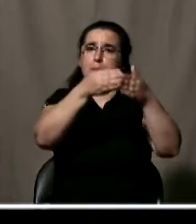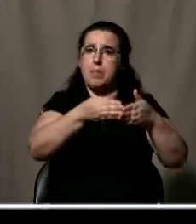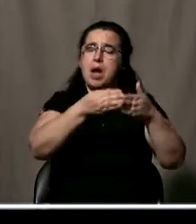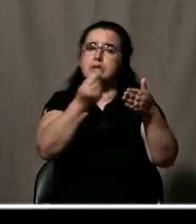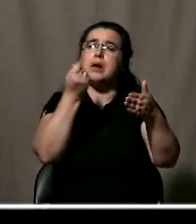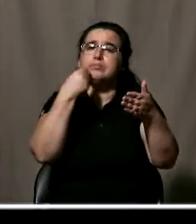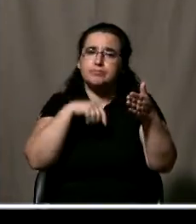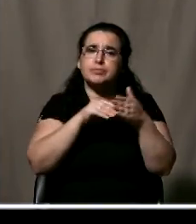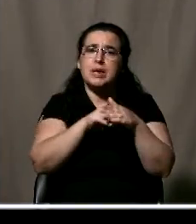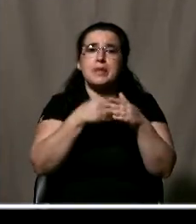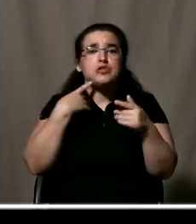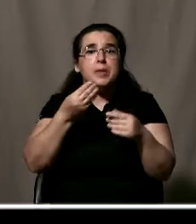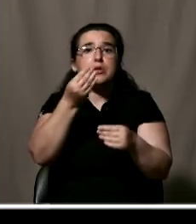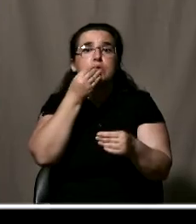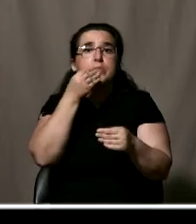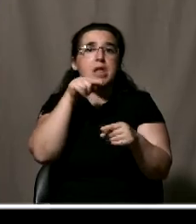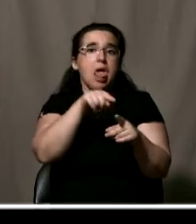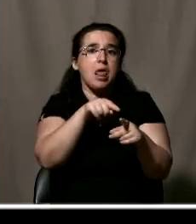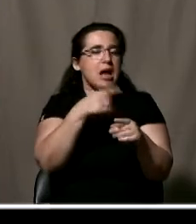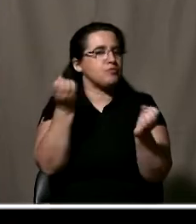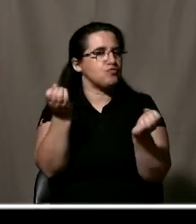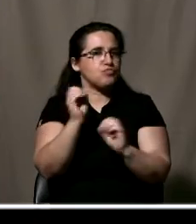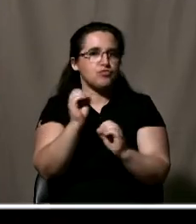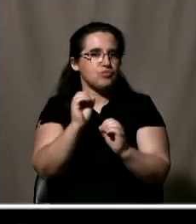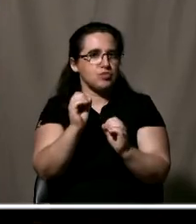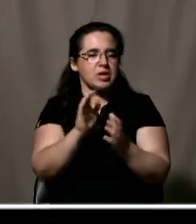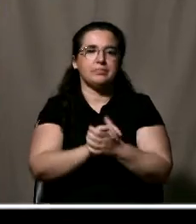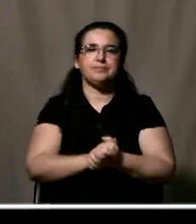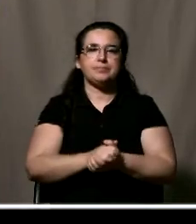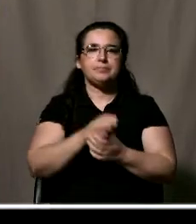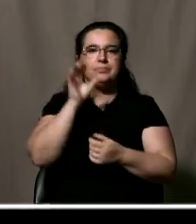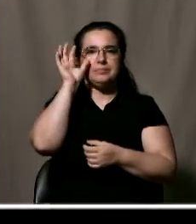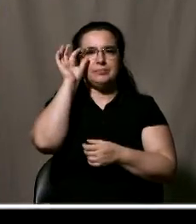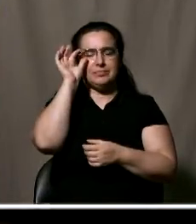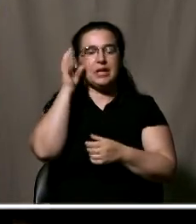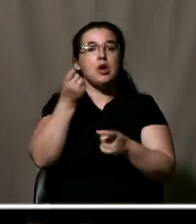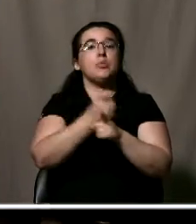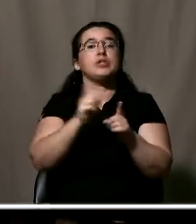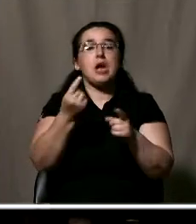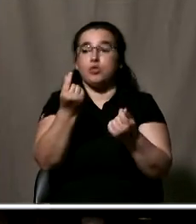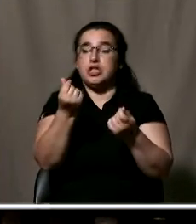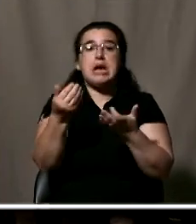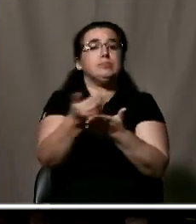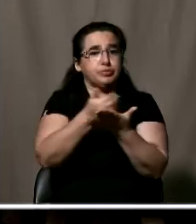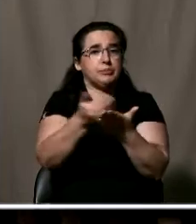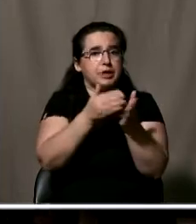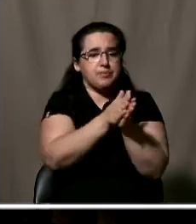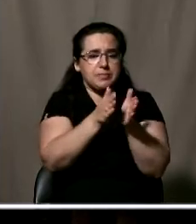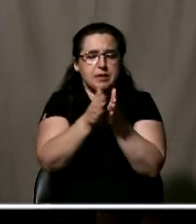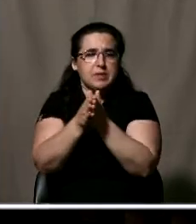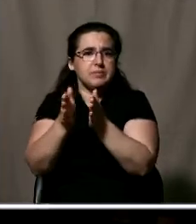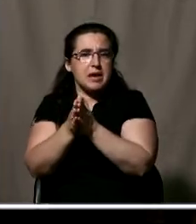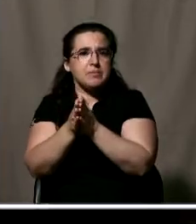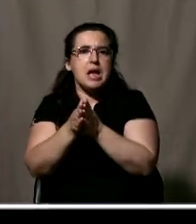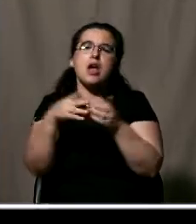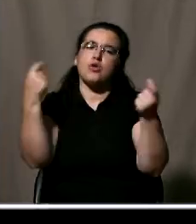não teria dinheiro para a comida no cruzeiro. He had spent all his money on buying the ticket. Porque todo o seu dinheiro ele tinha gasto para comprar